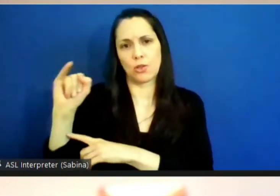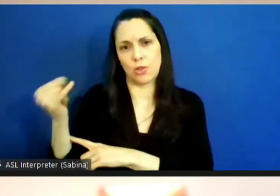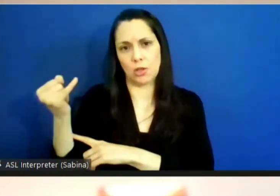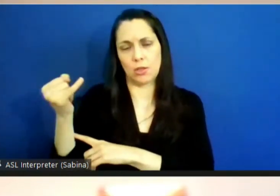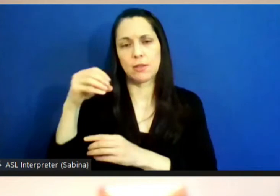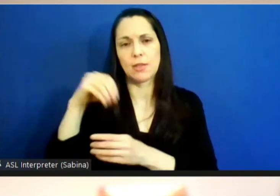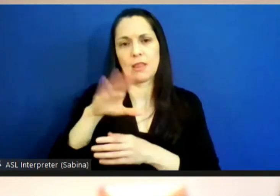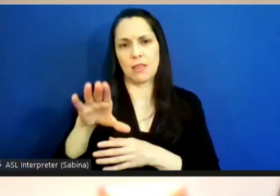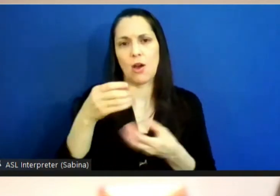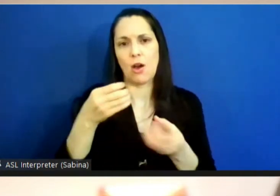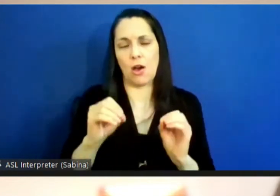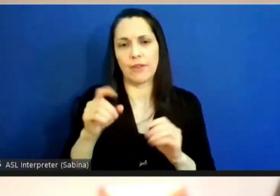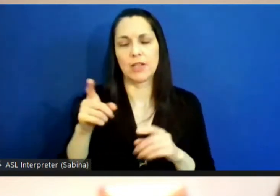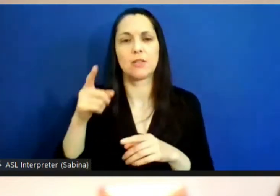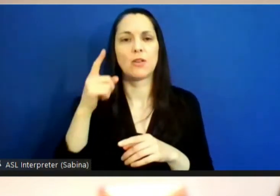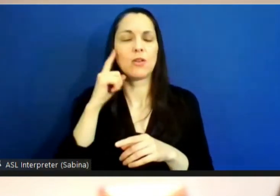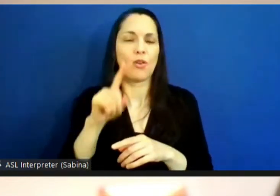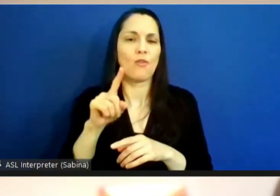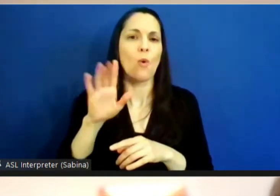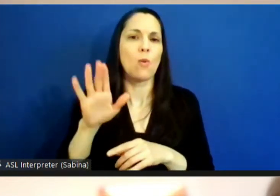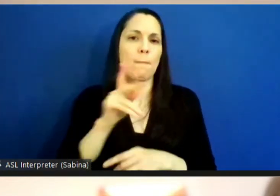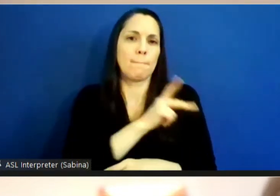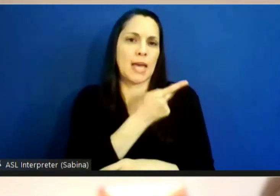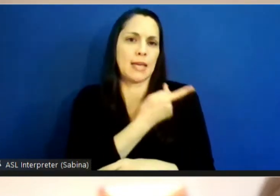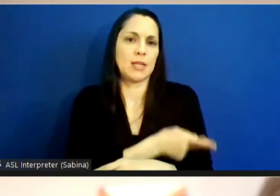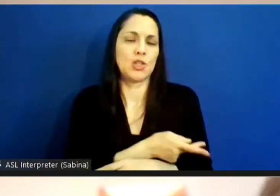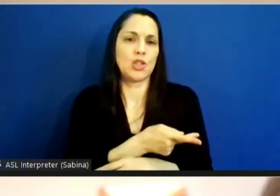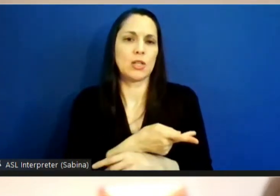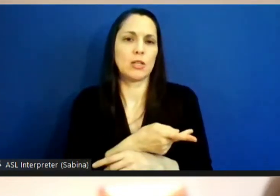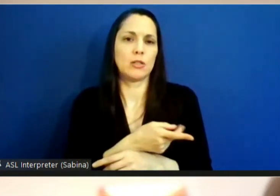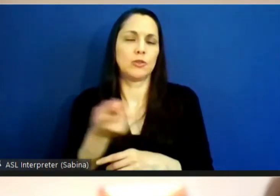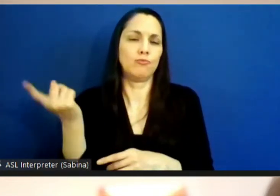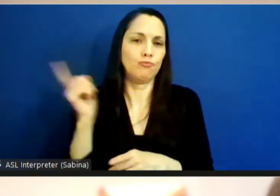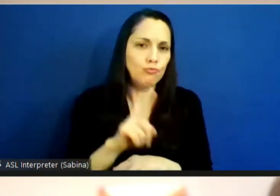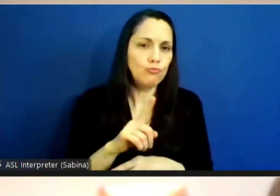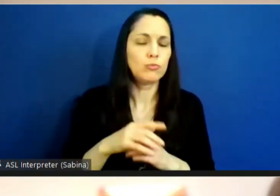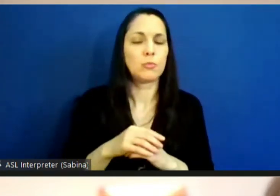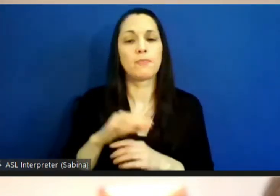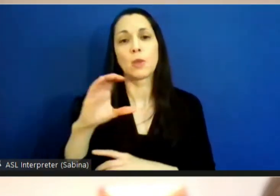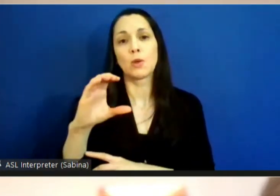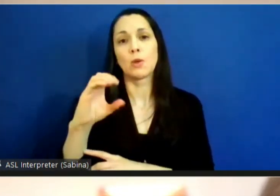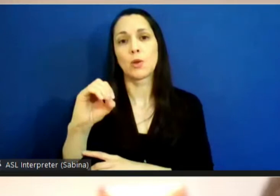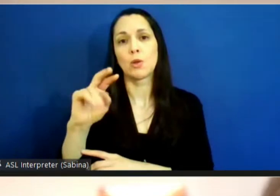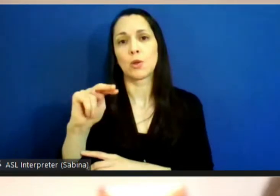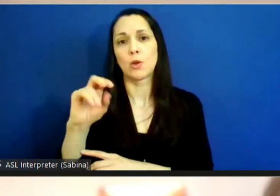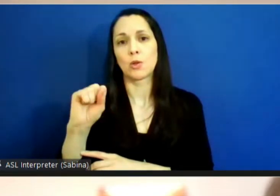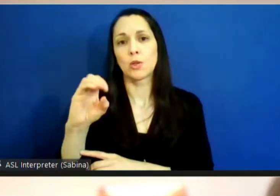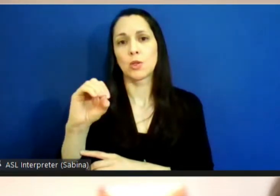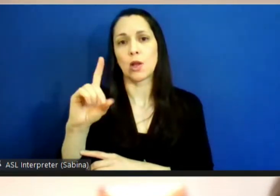of the workflow for their patient visits. Consolidated Tribal Health Project